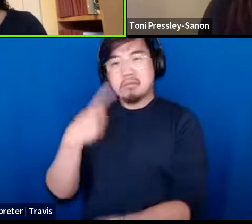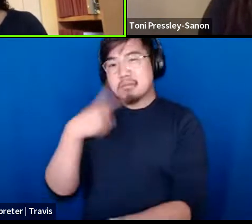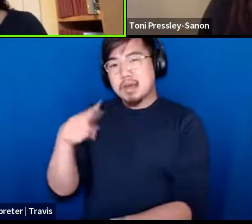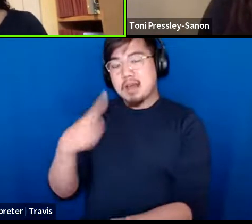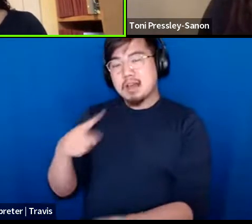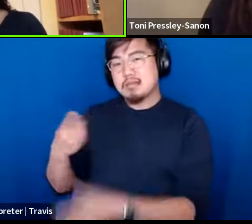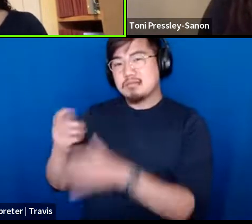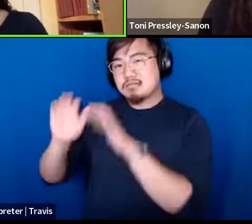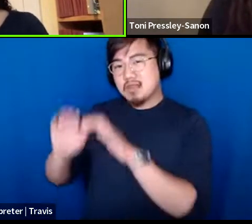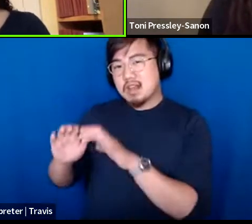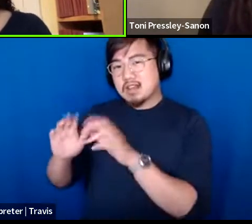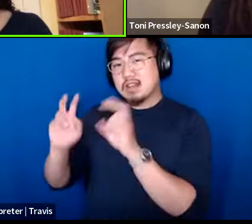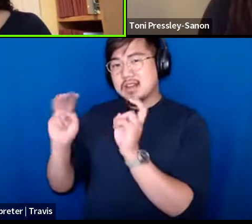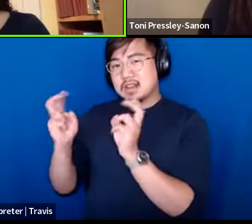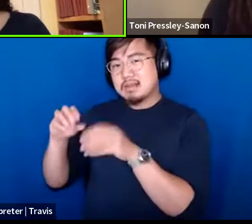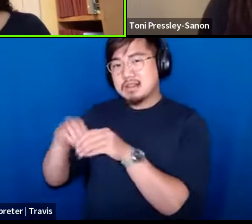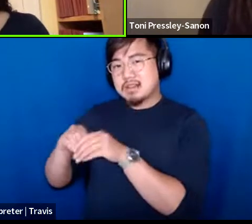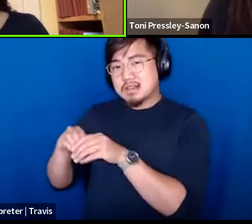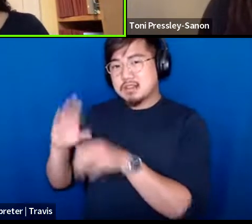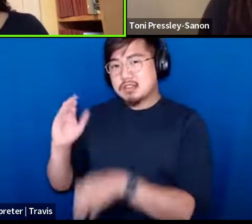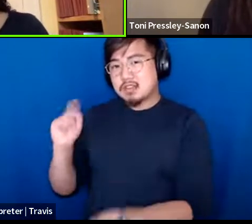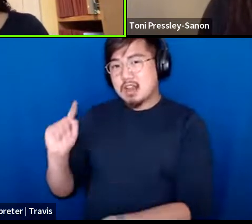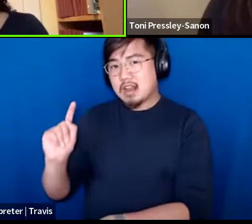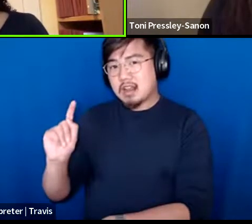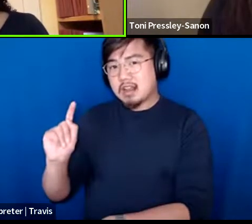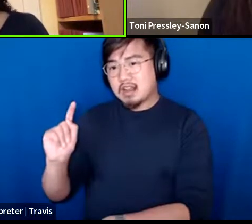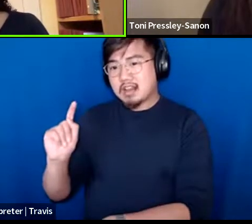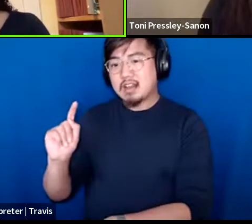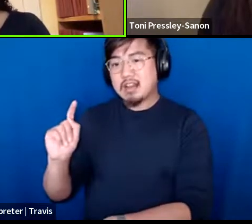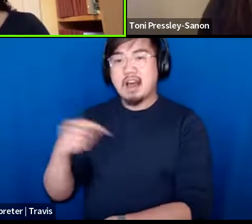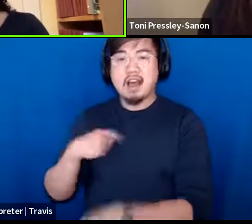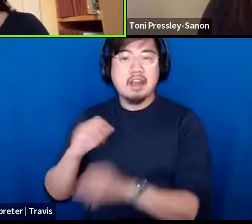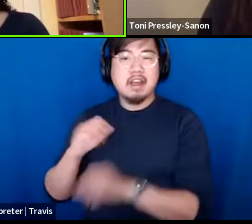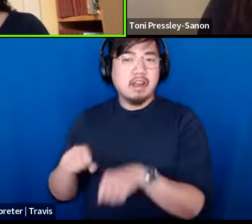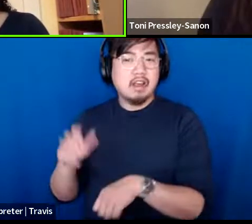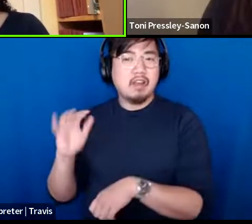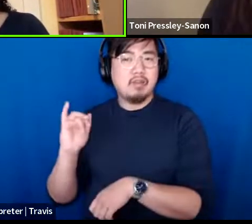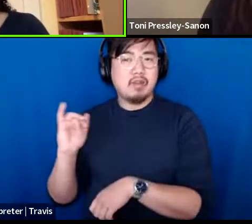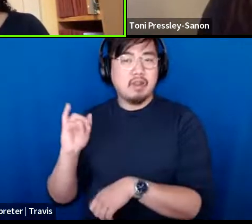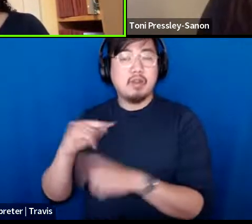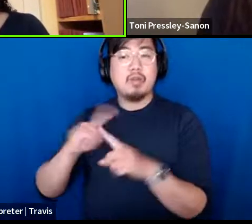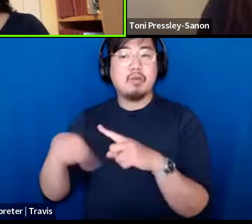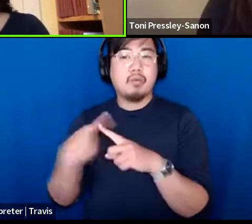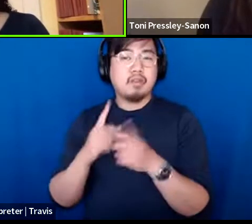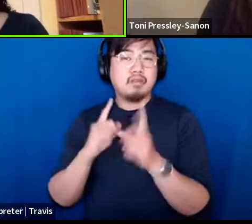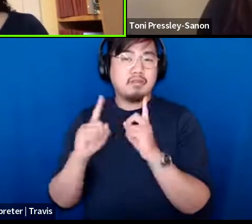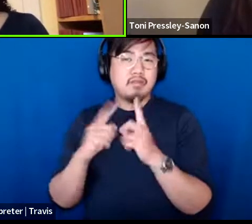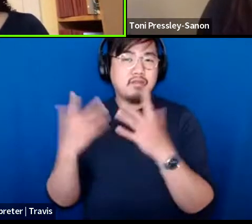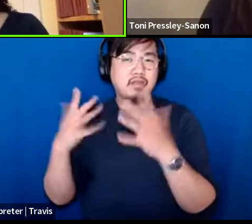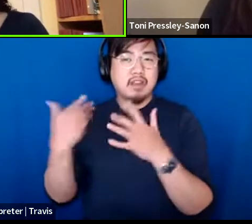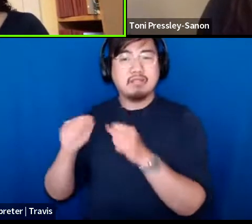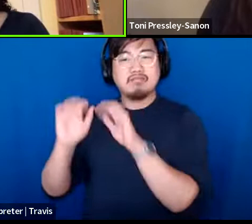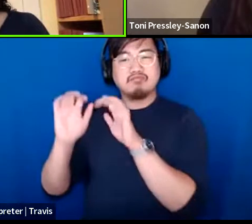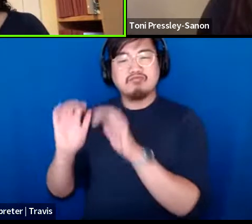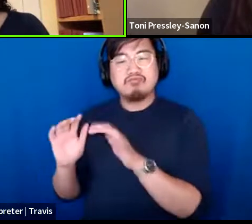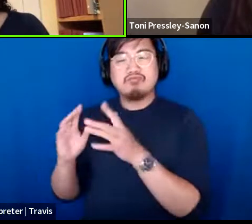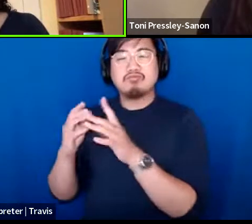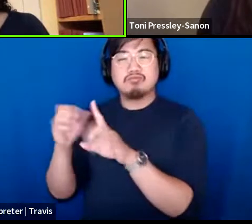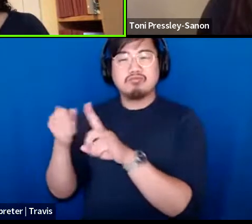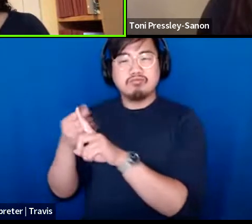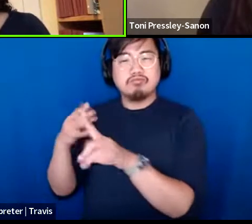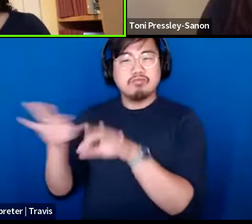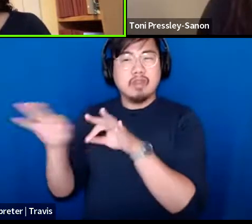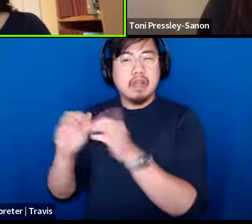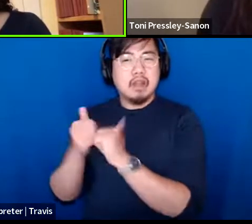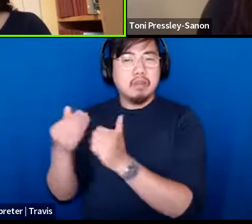chat, and I can do this also at the end of the conversation, just say a little bit more about how to access the